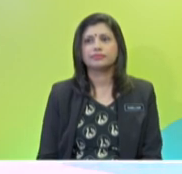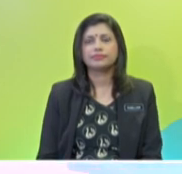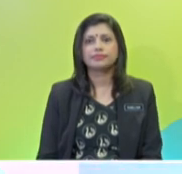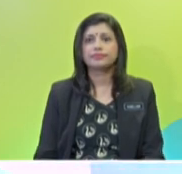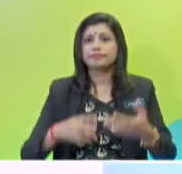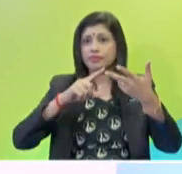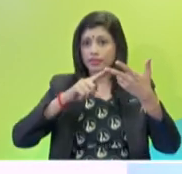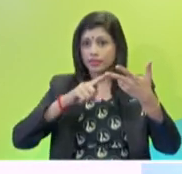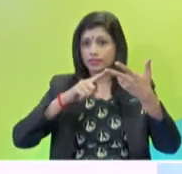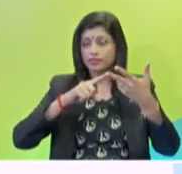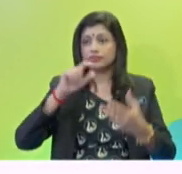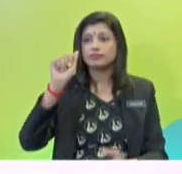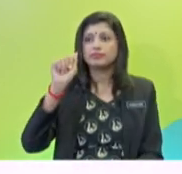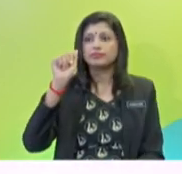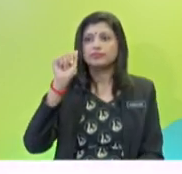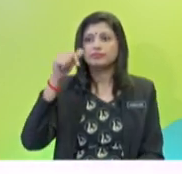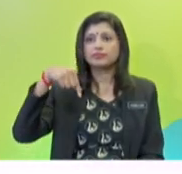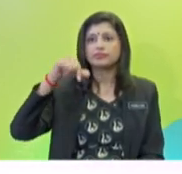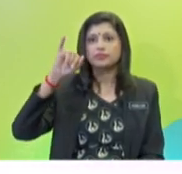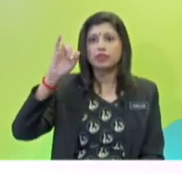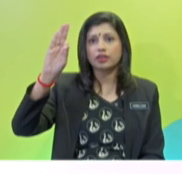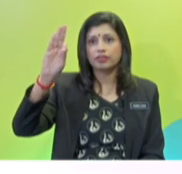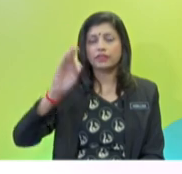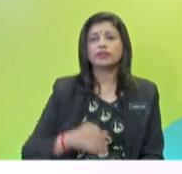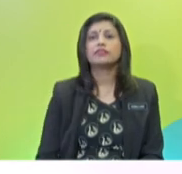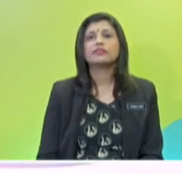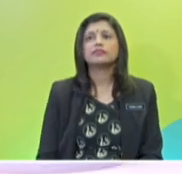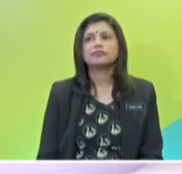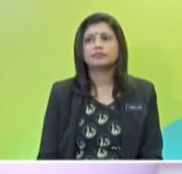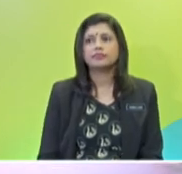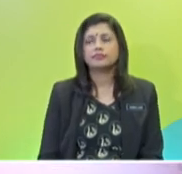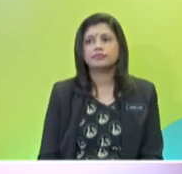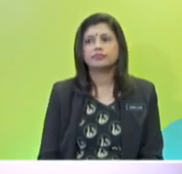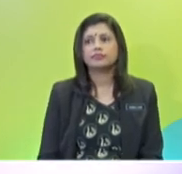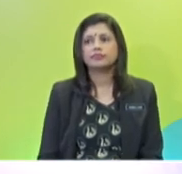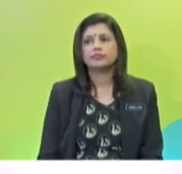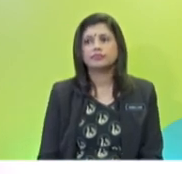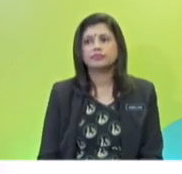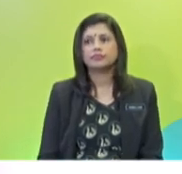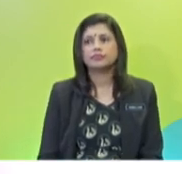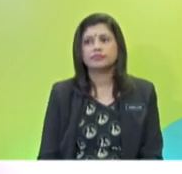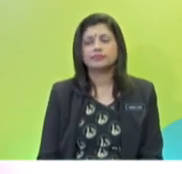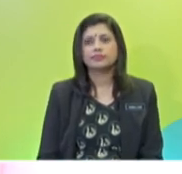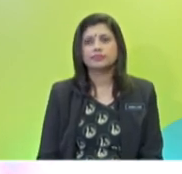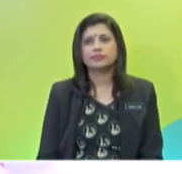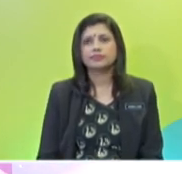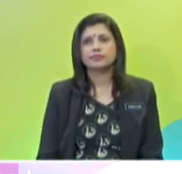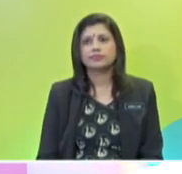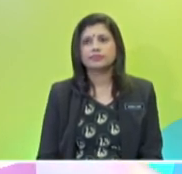pupil, Muhammad Akif Azim from SK Felda Kahang Barat, Keluang Johor. Hi, Akif. Hi, Akif.